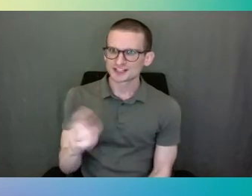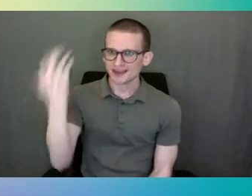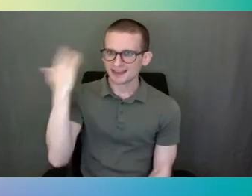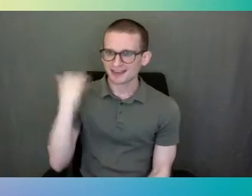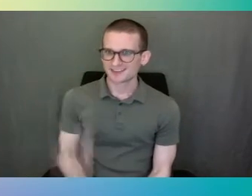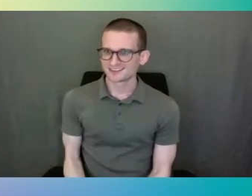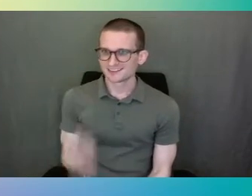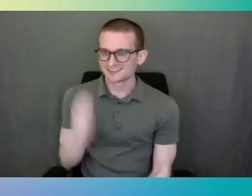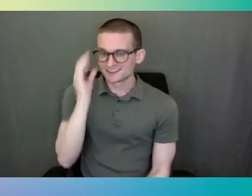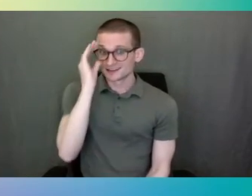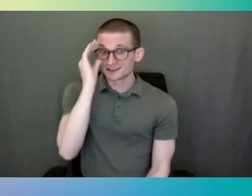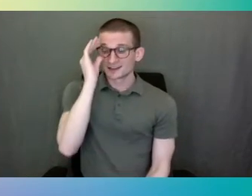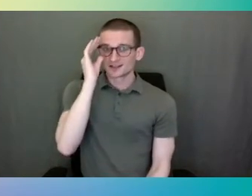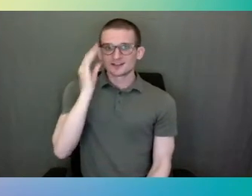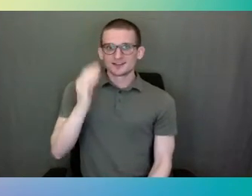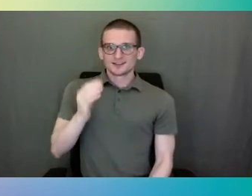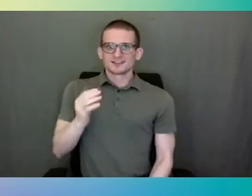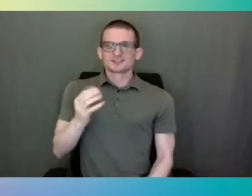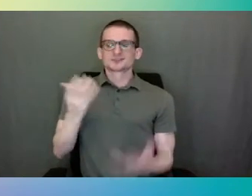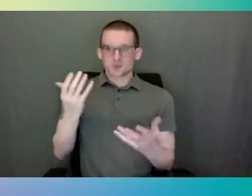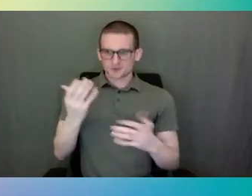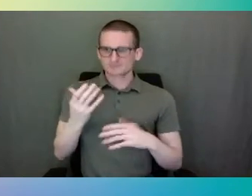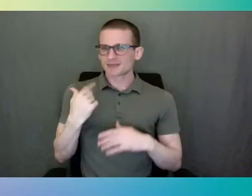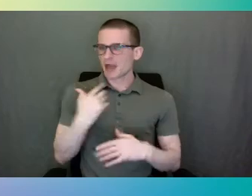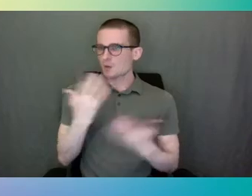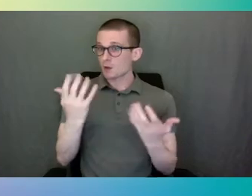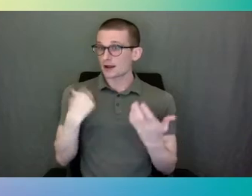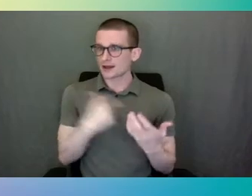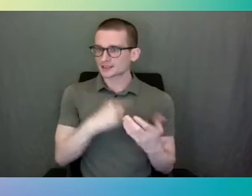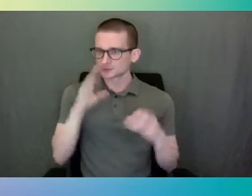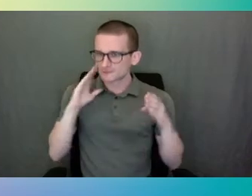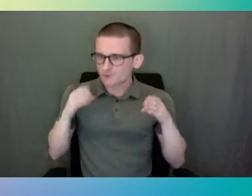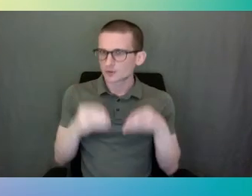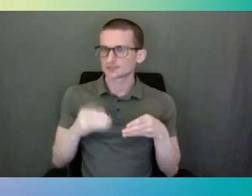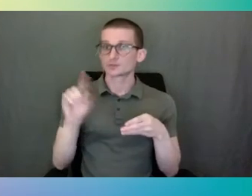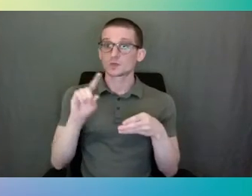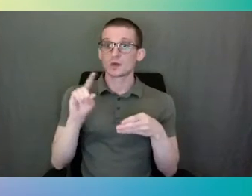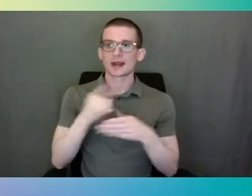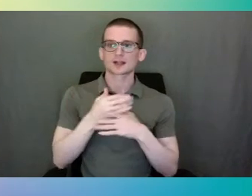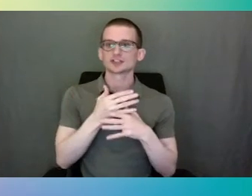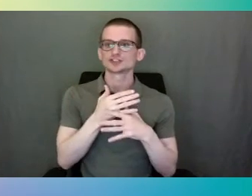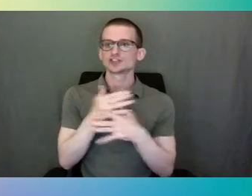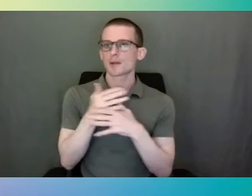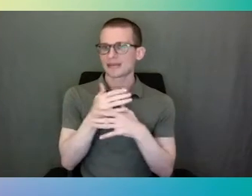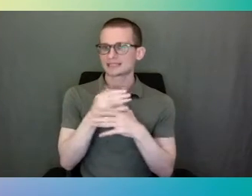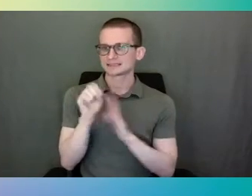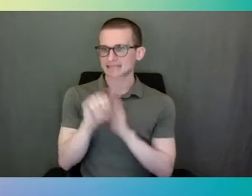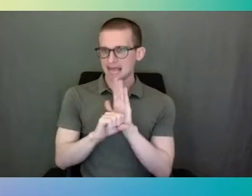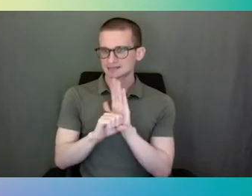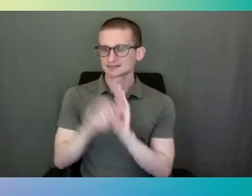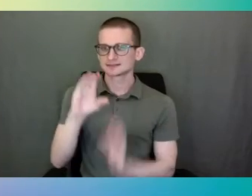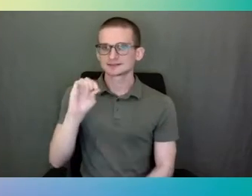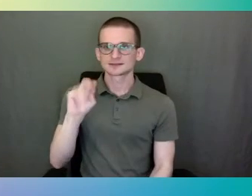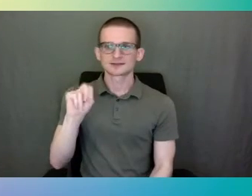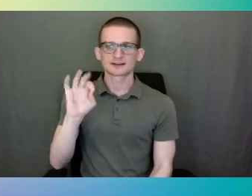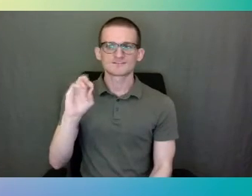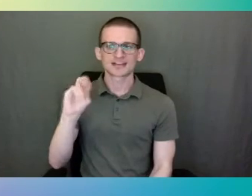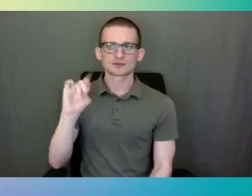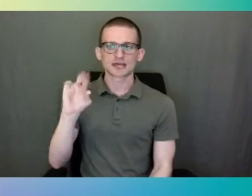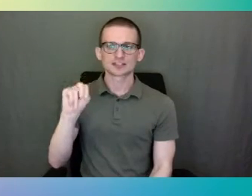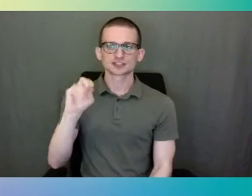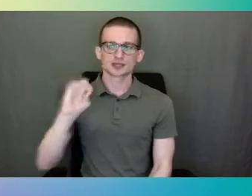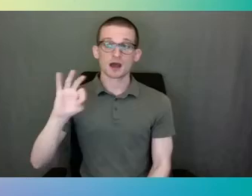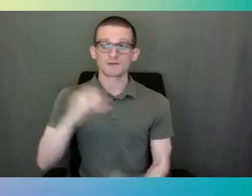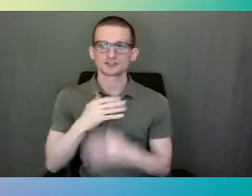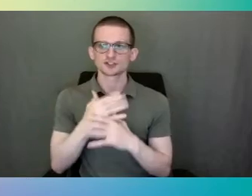we're going to center ourselves in the Confederation of German States now. And this is there's an interesting book